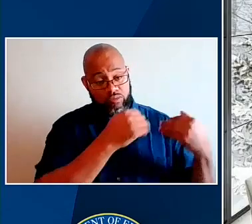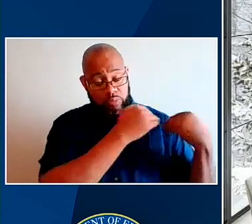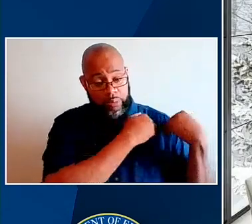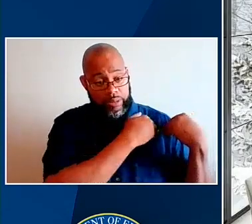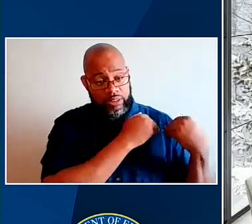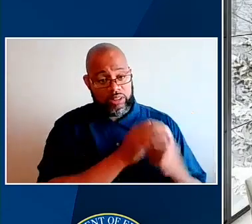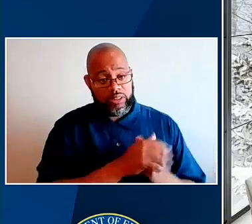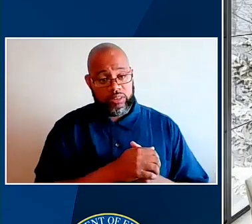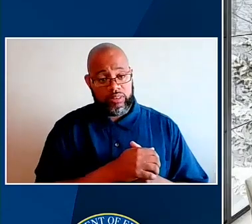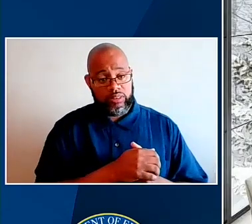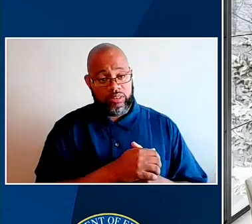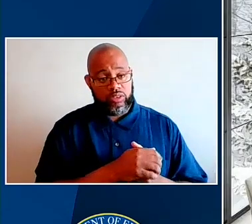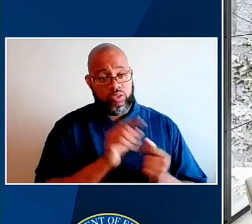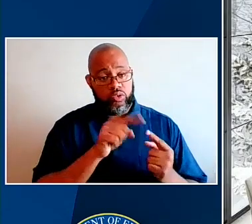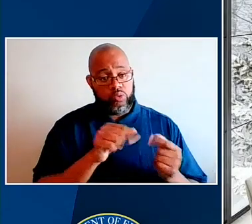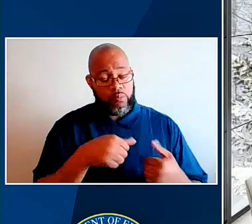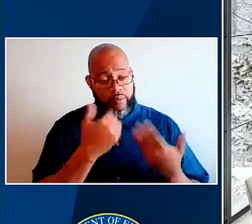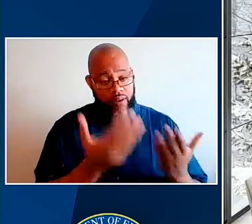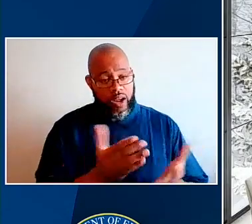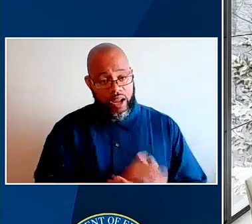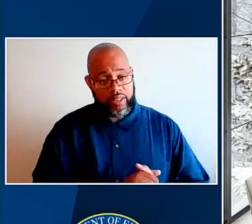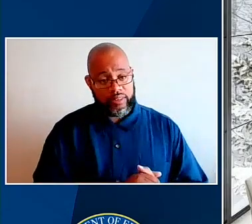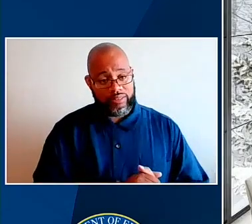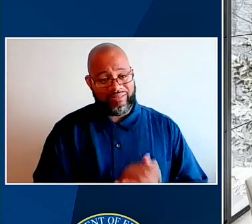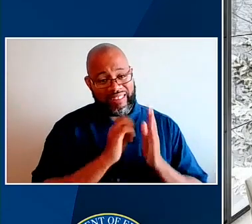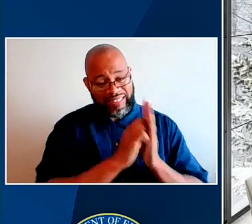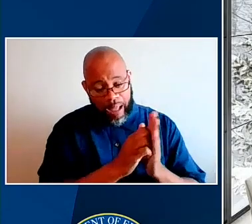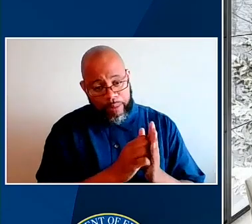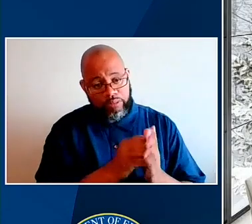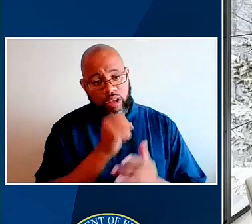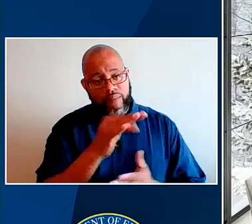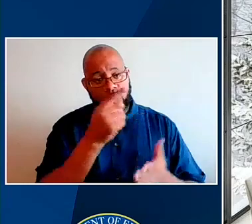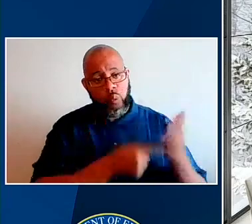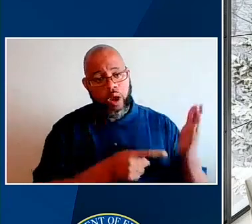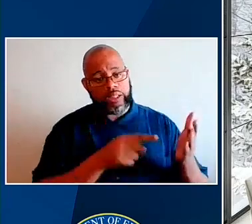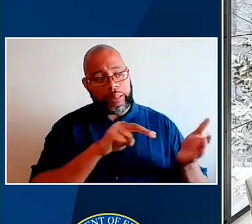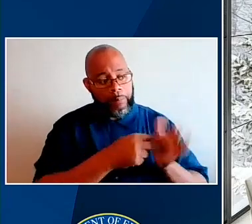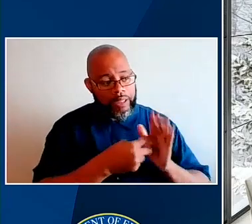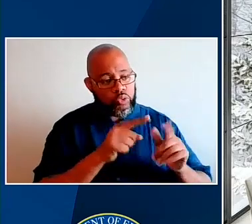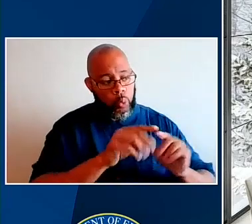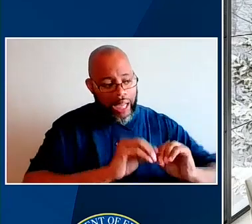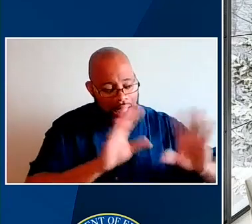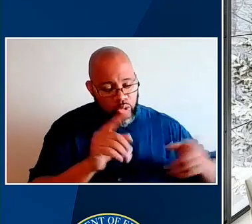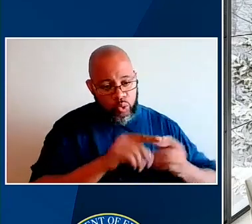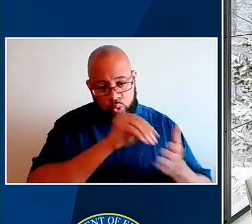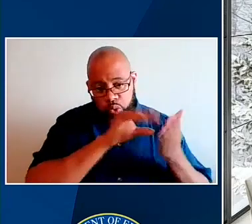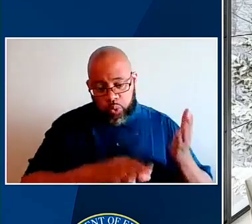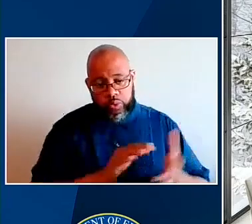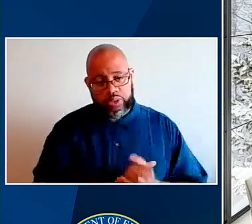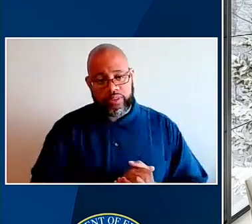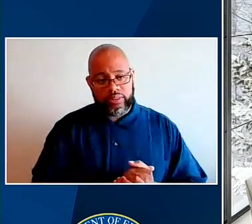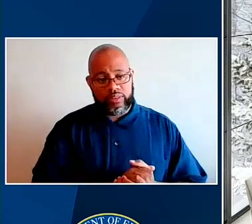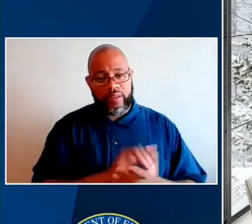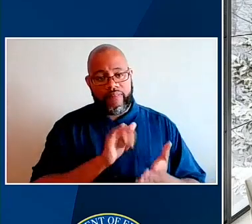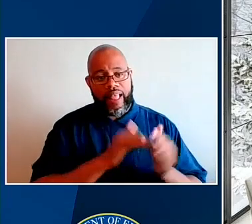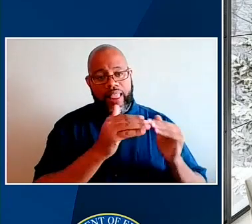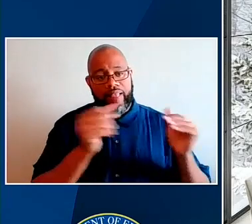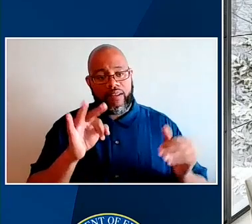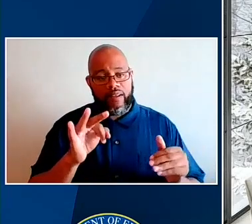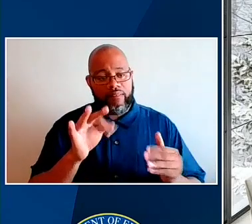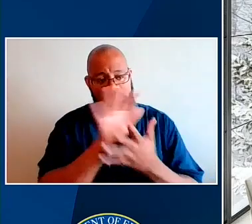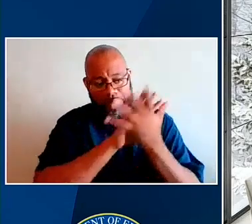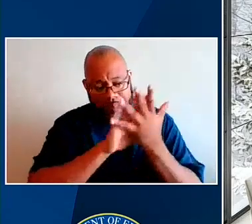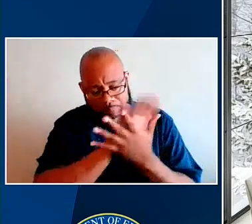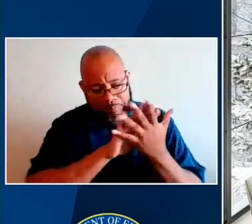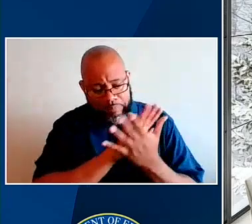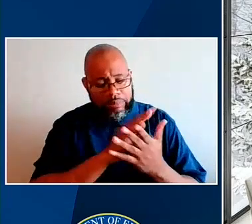responsibility to then provide examples of what it means to be clear to a student, so that the level of ambiguity